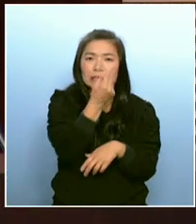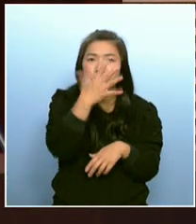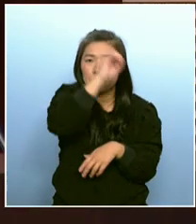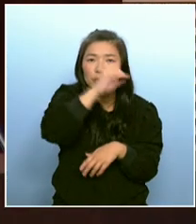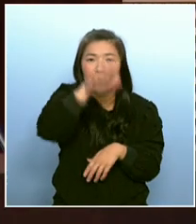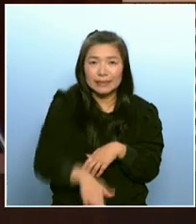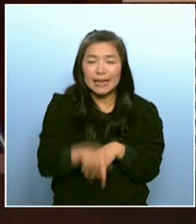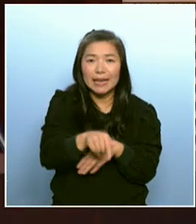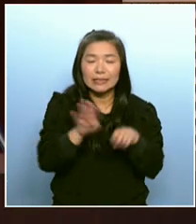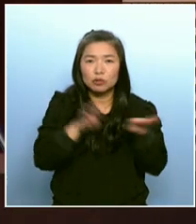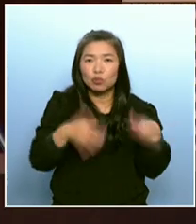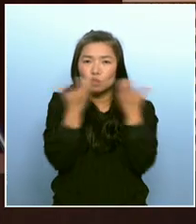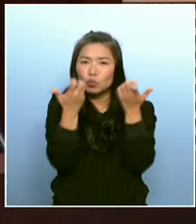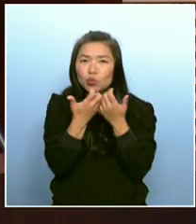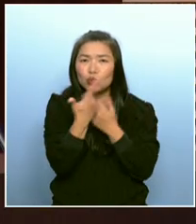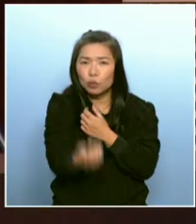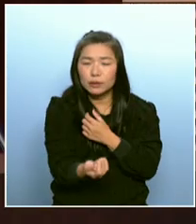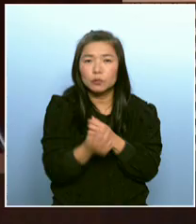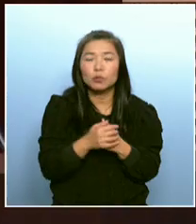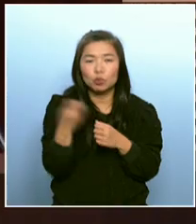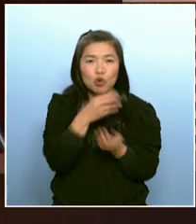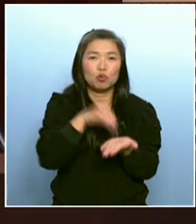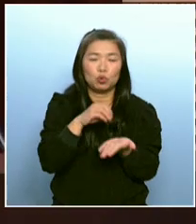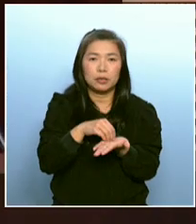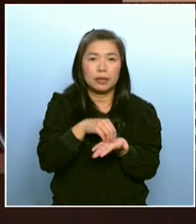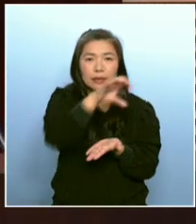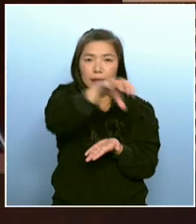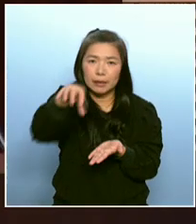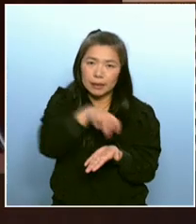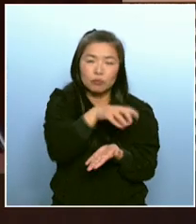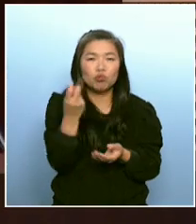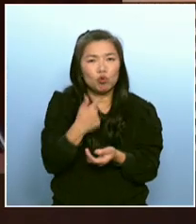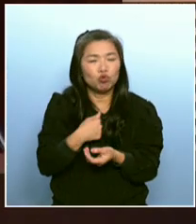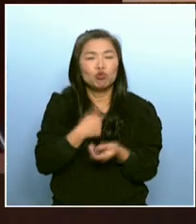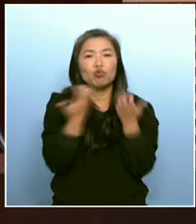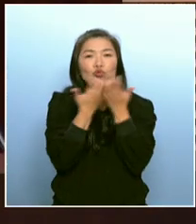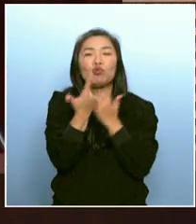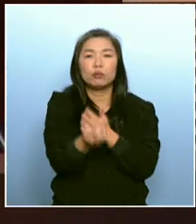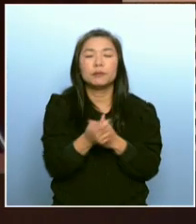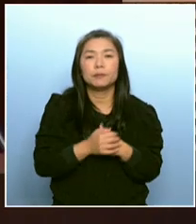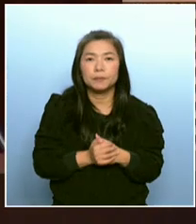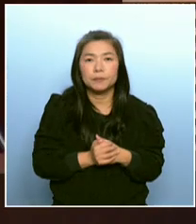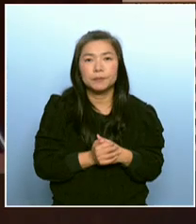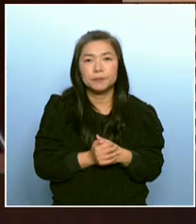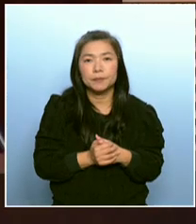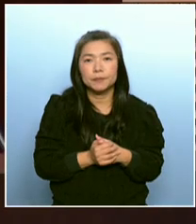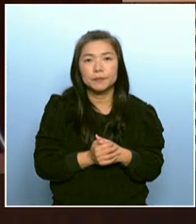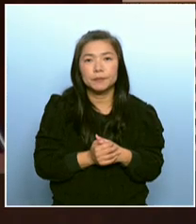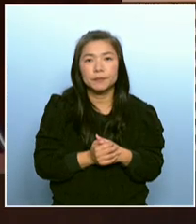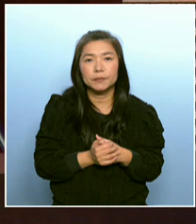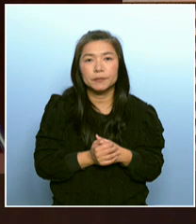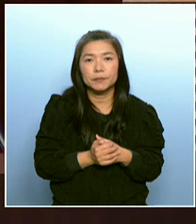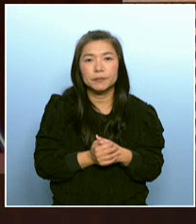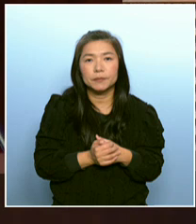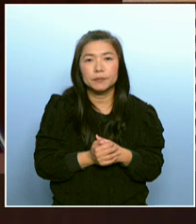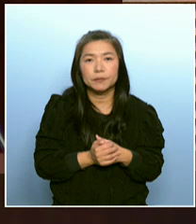information about median monthly income in Hong Kong provided by the Census and Statistics Department, decide on the number